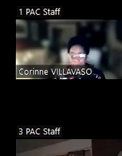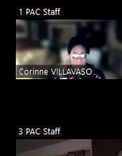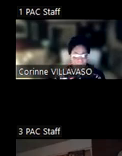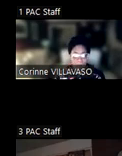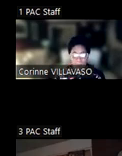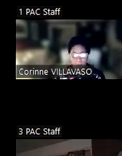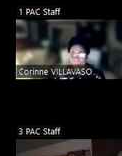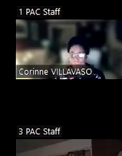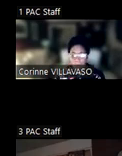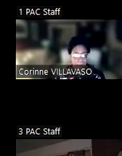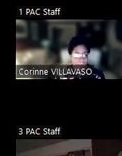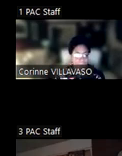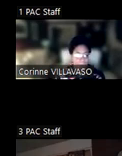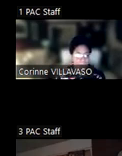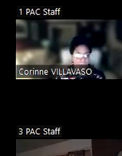Thank you.